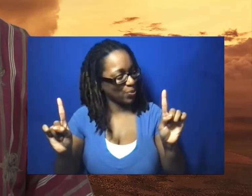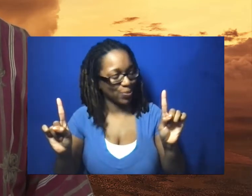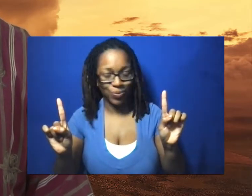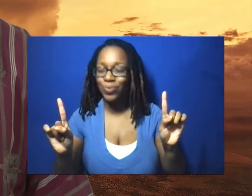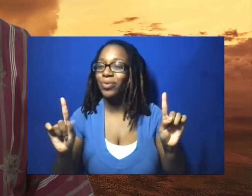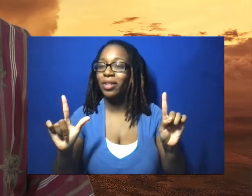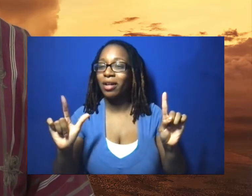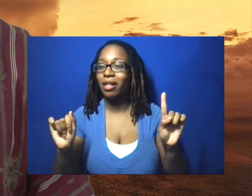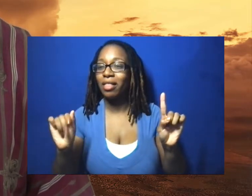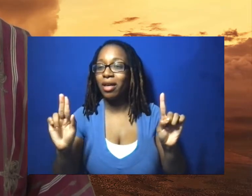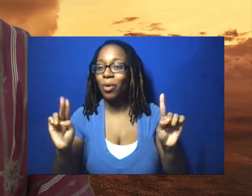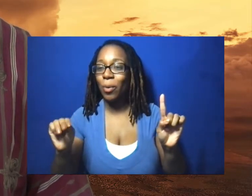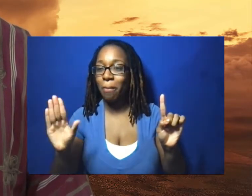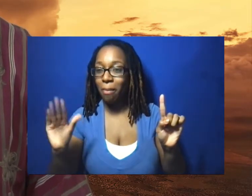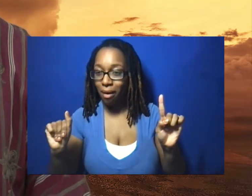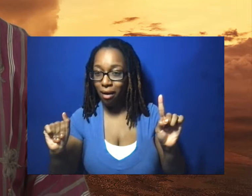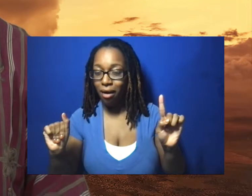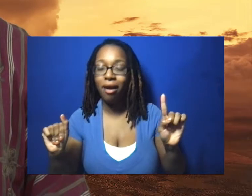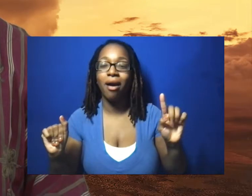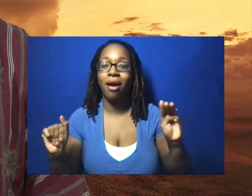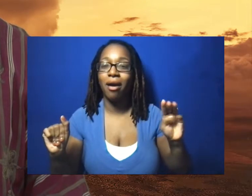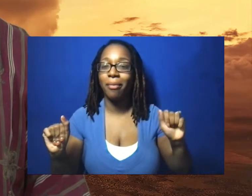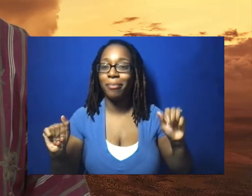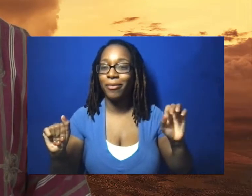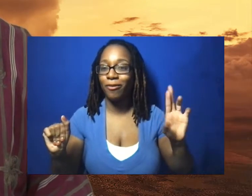Kuumba and Mufunga.